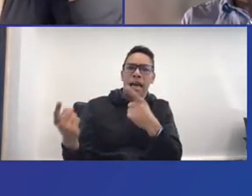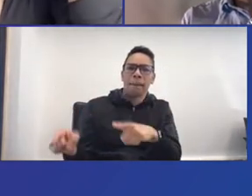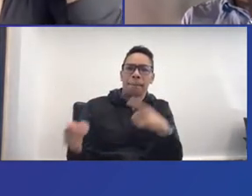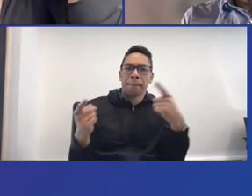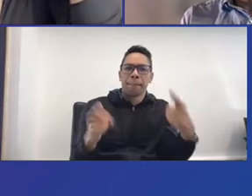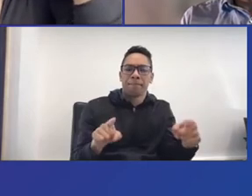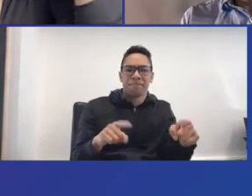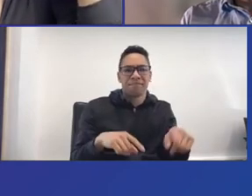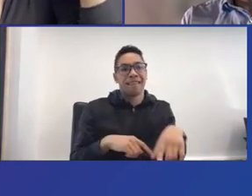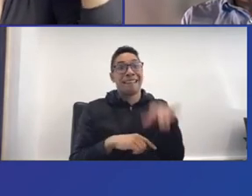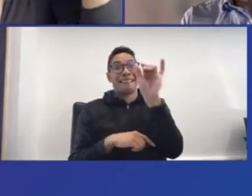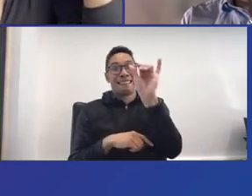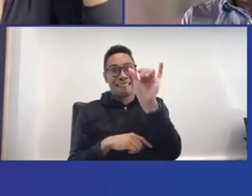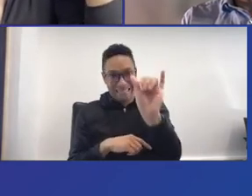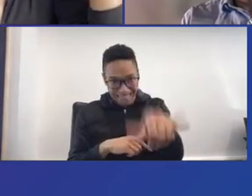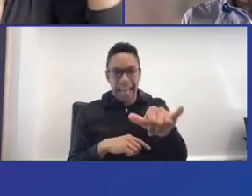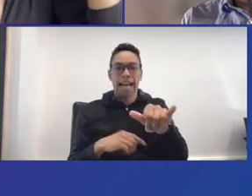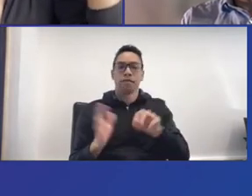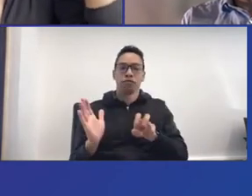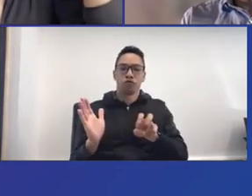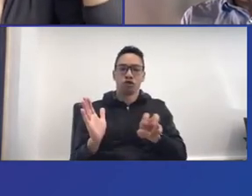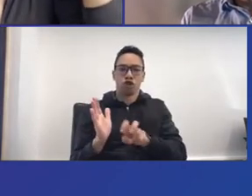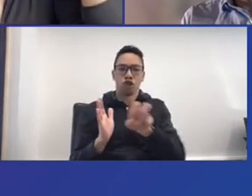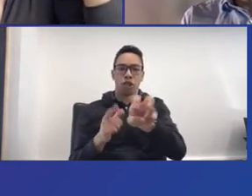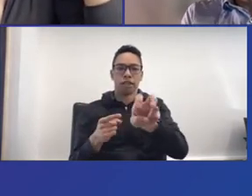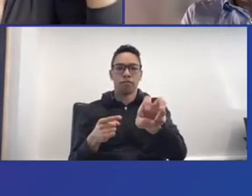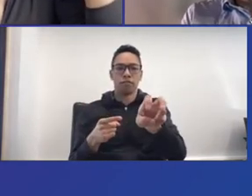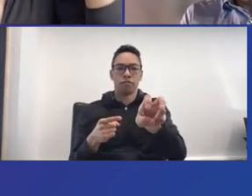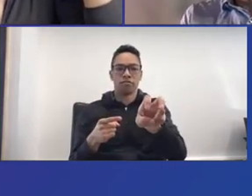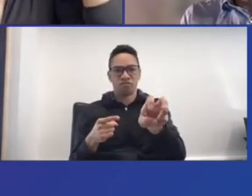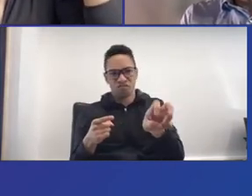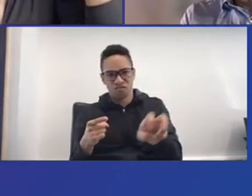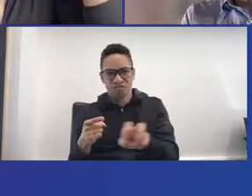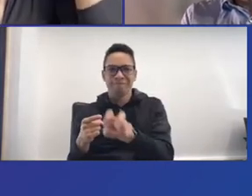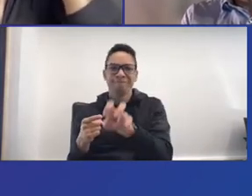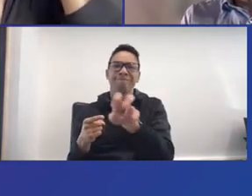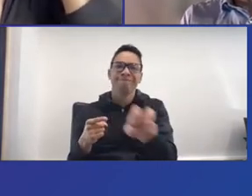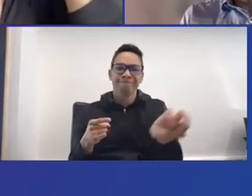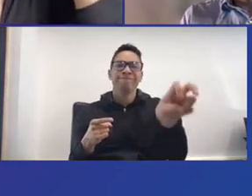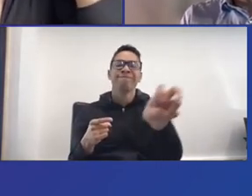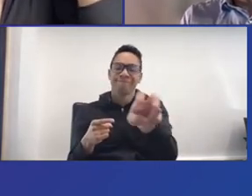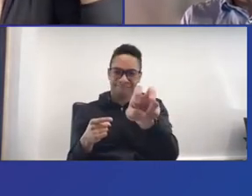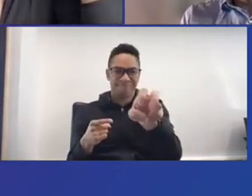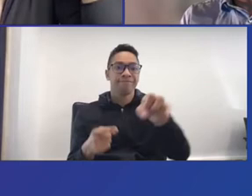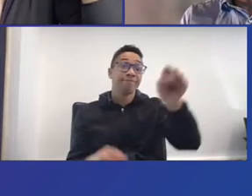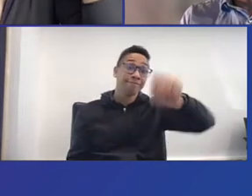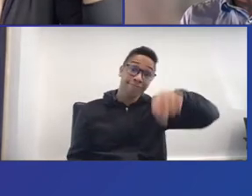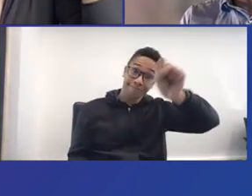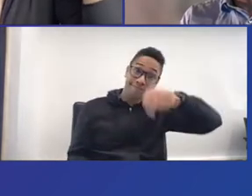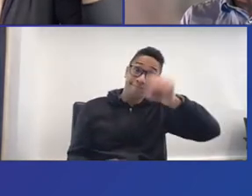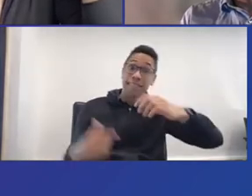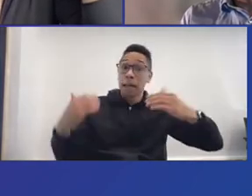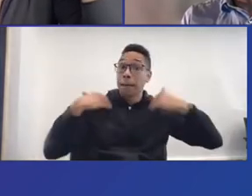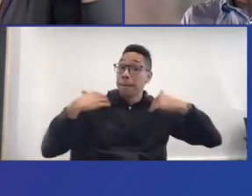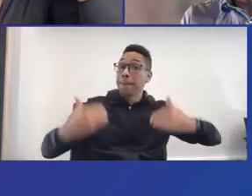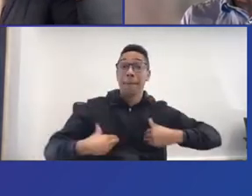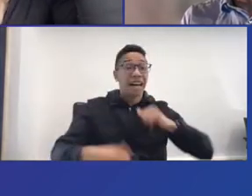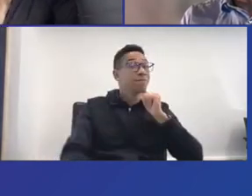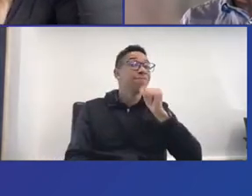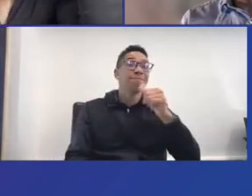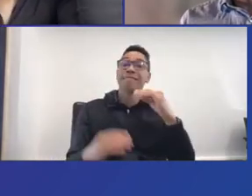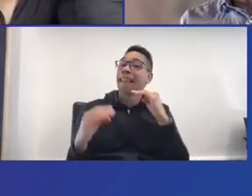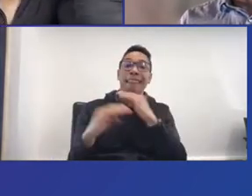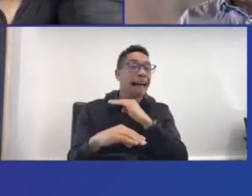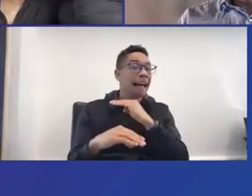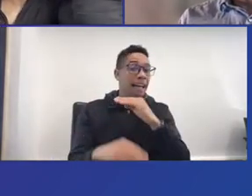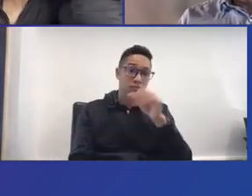And that is the journey. I feel like, yes, the body doesn't lie. All that